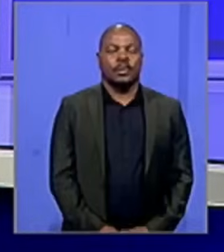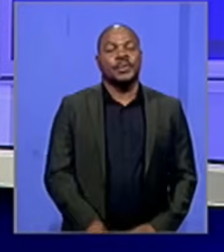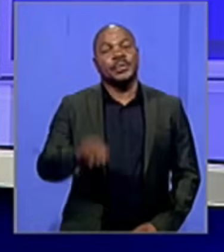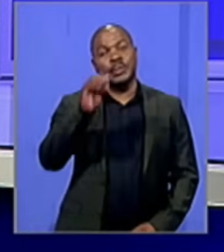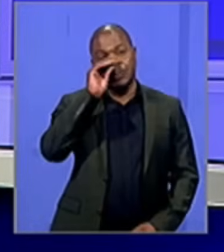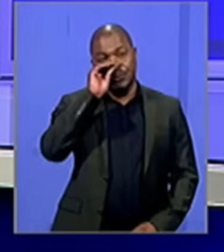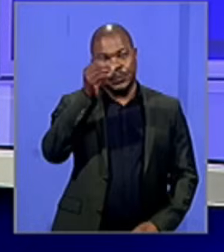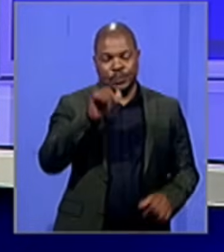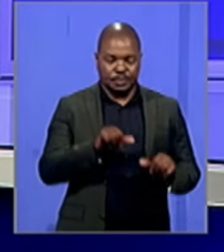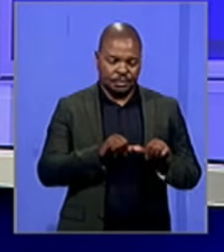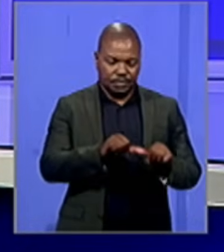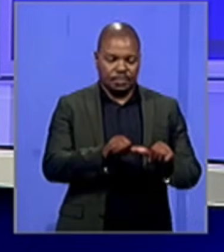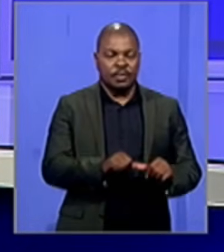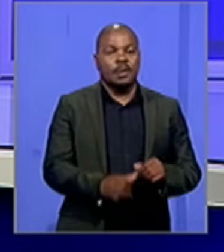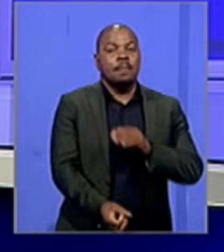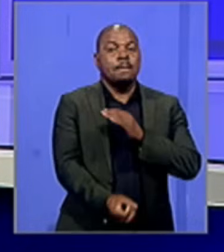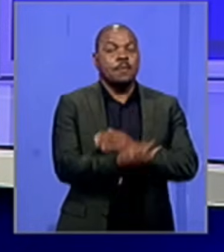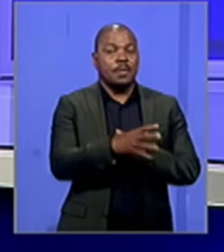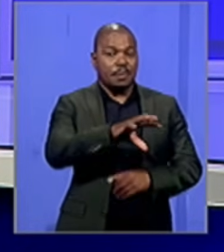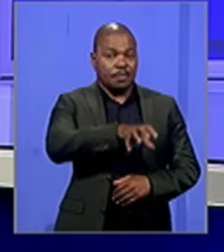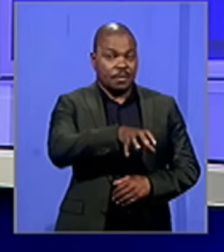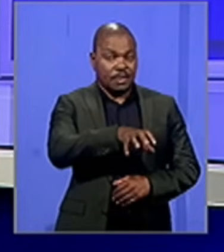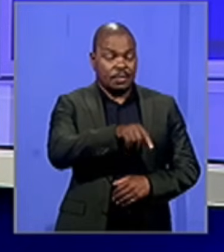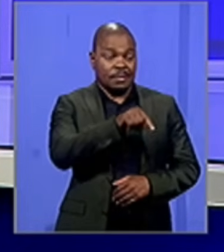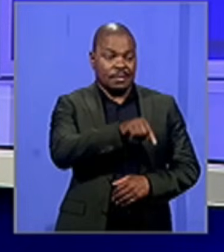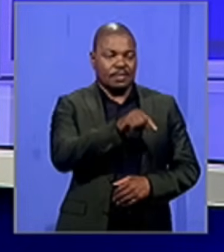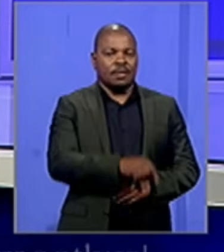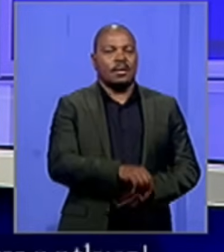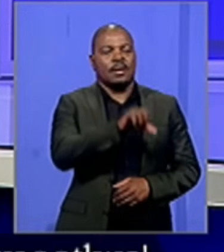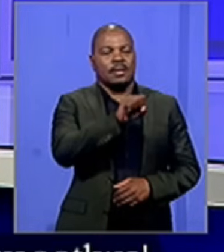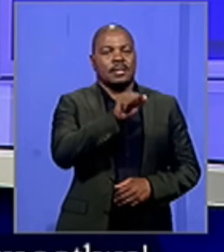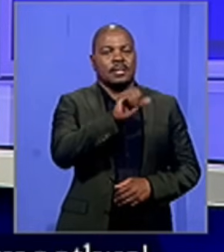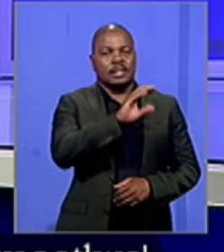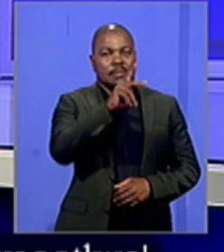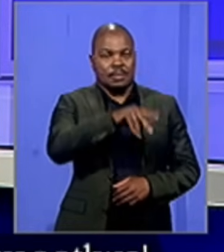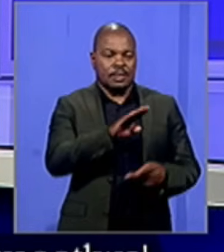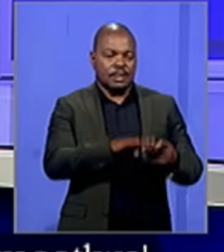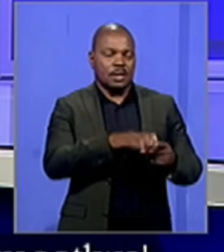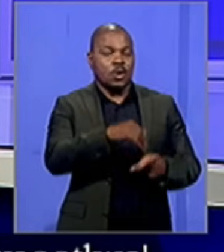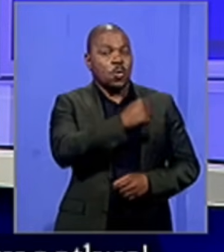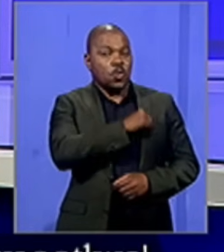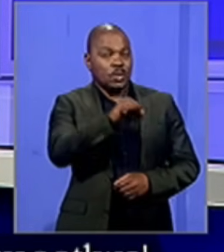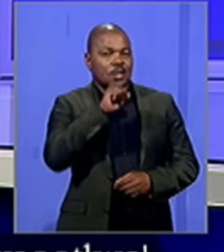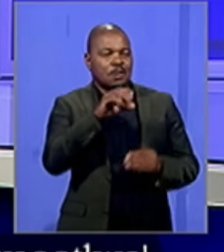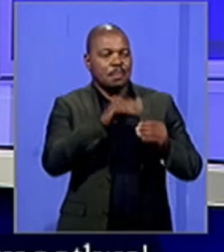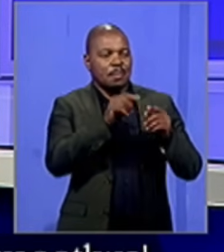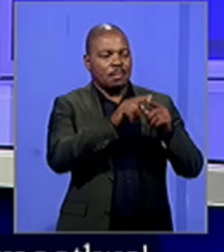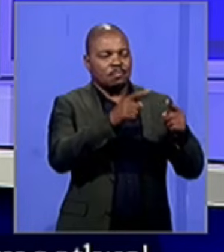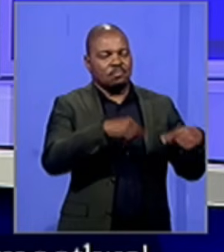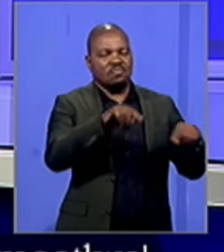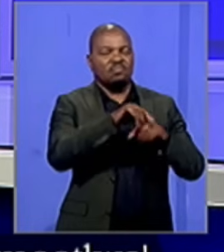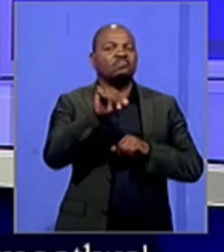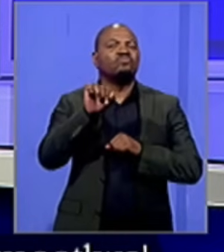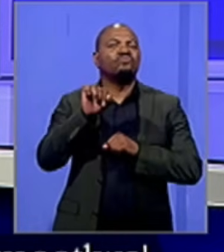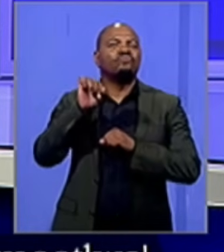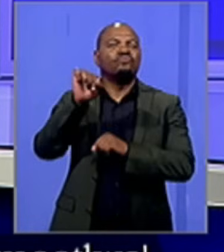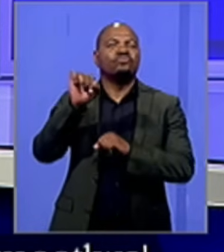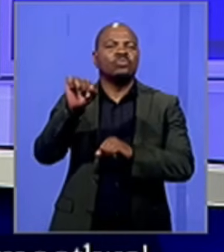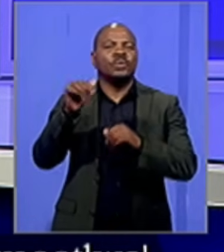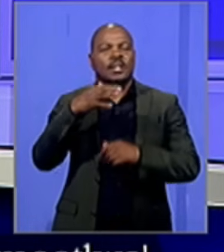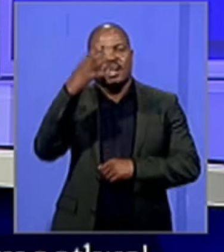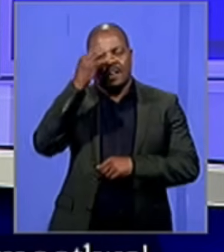Ditaba di tswela pele. Maloko a SACP le COSATU ka Mpumalanga ba be ba ipelaetša ka ntle ga moago wa